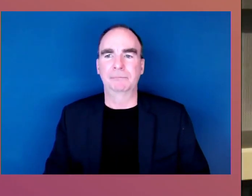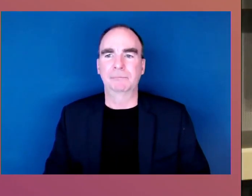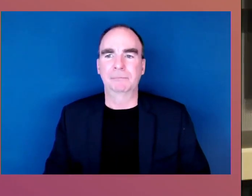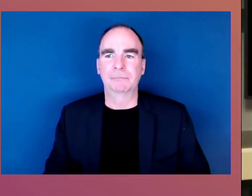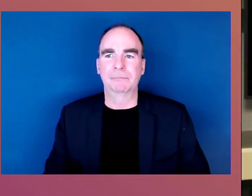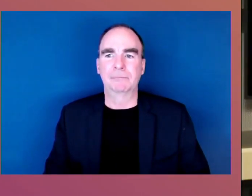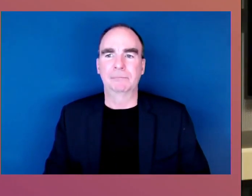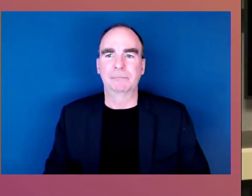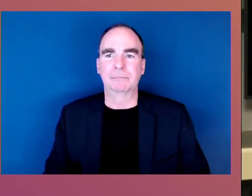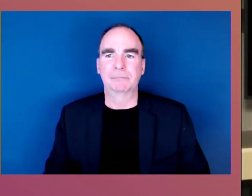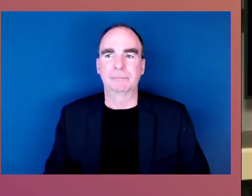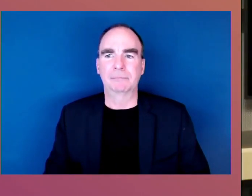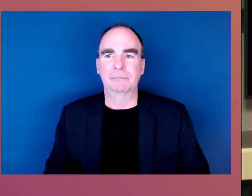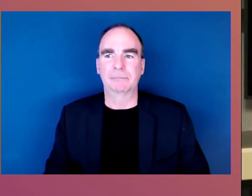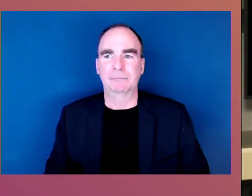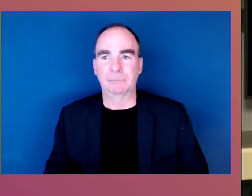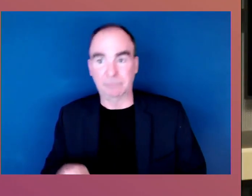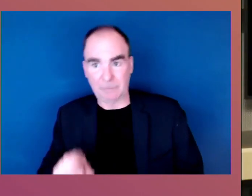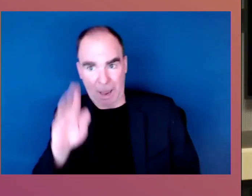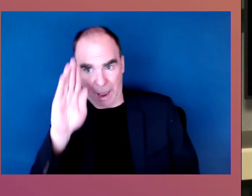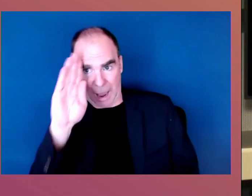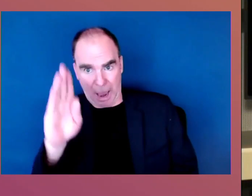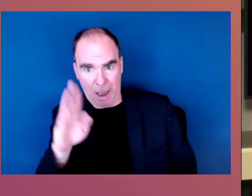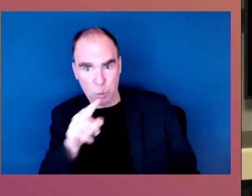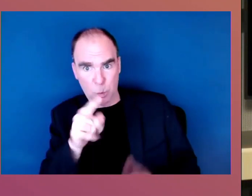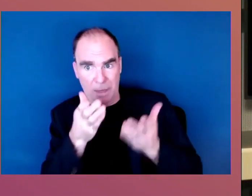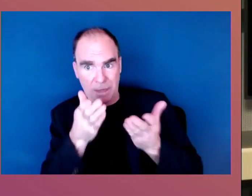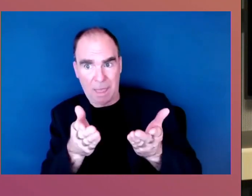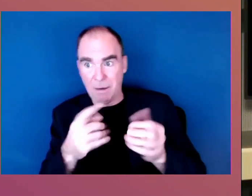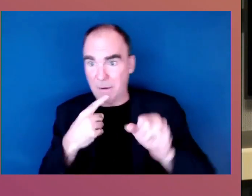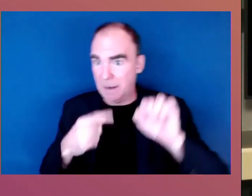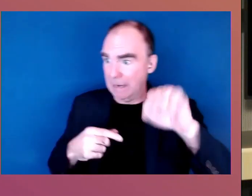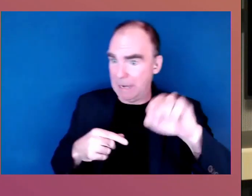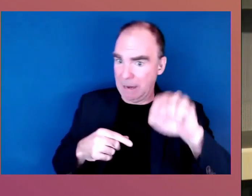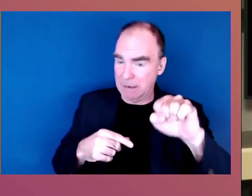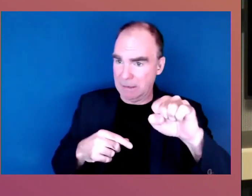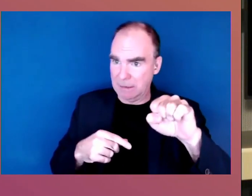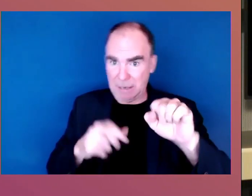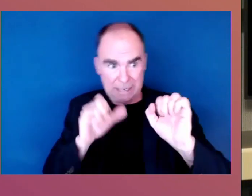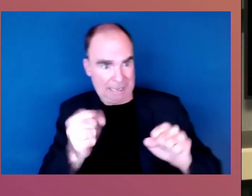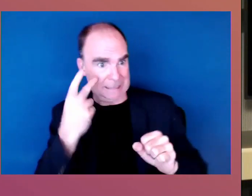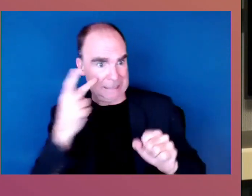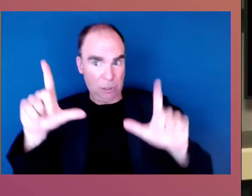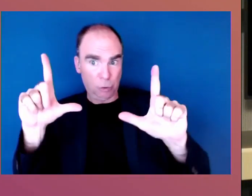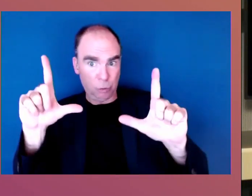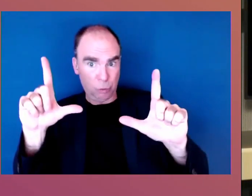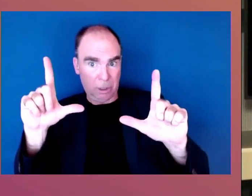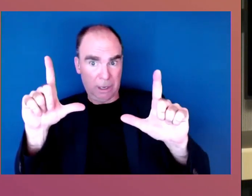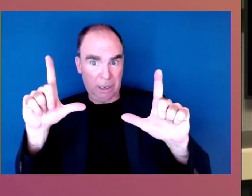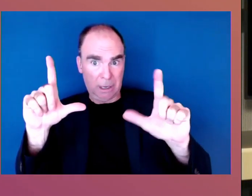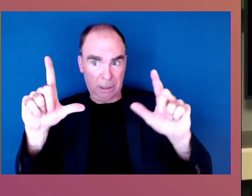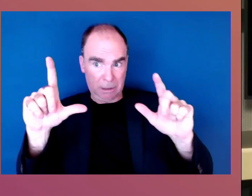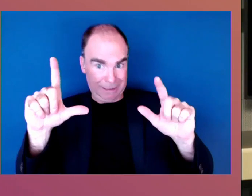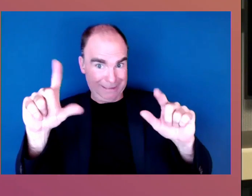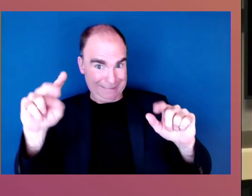So, hi Daisuke, are you there? Yes. Can you see my screen? Yes. Okay, so